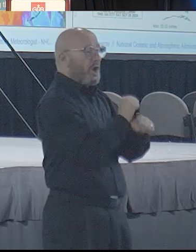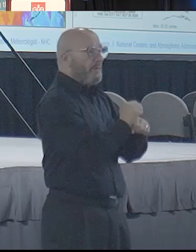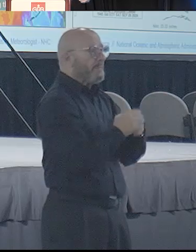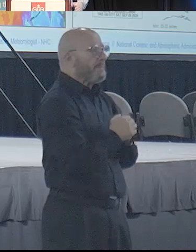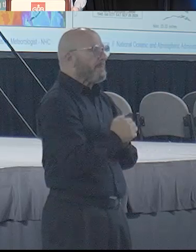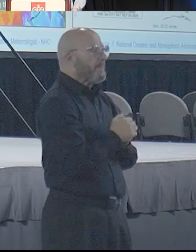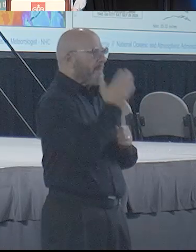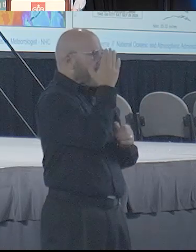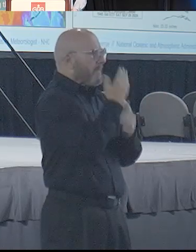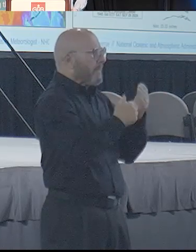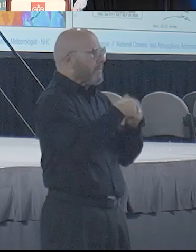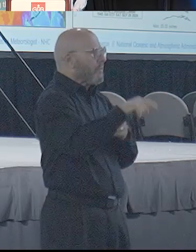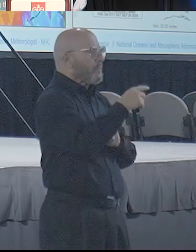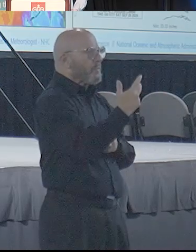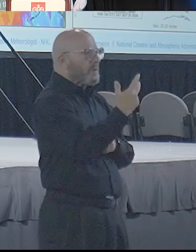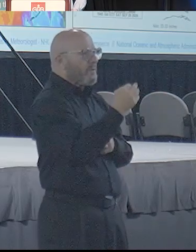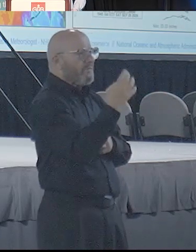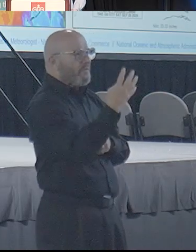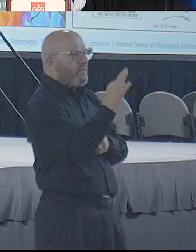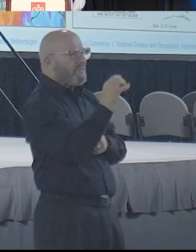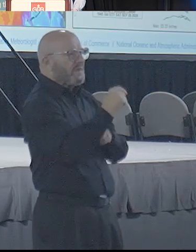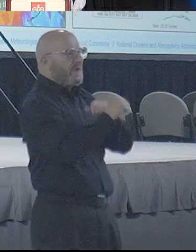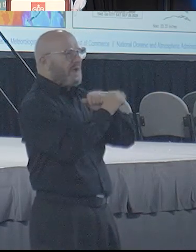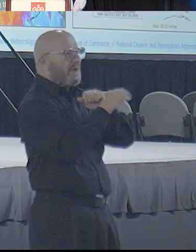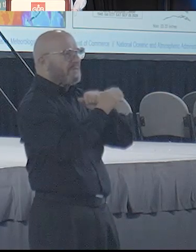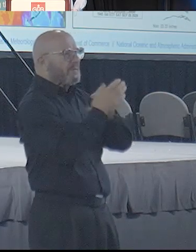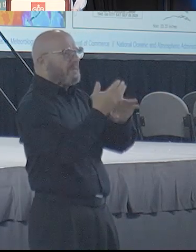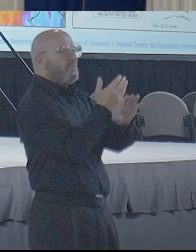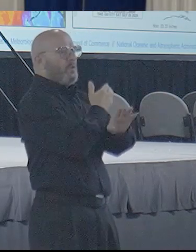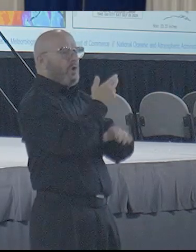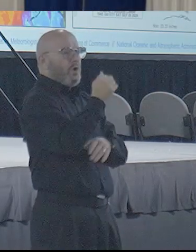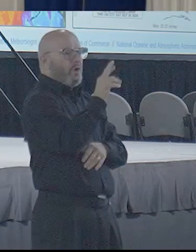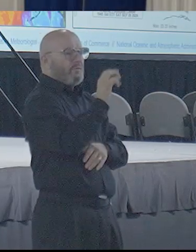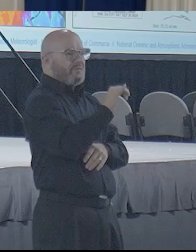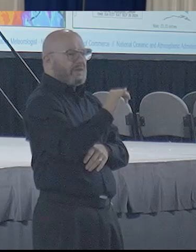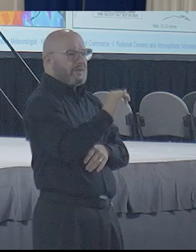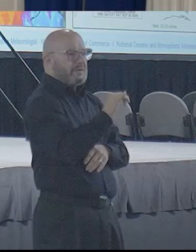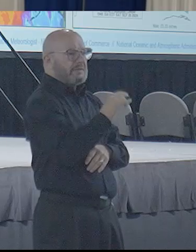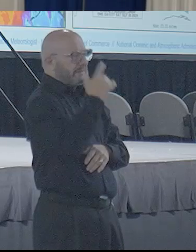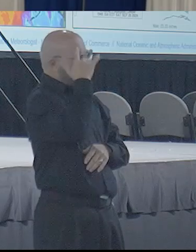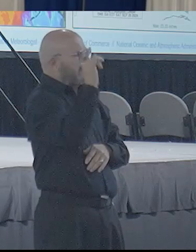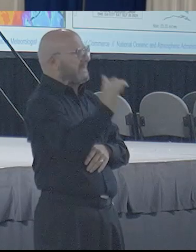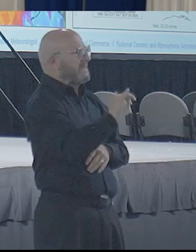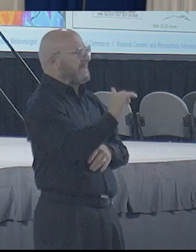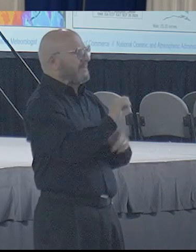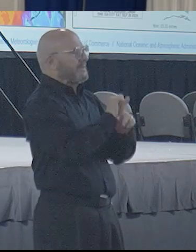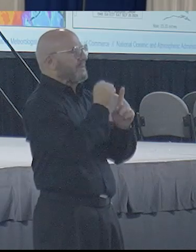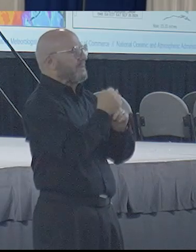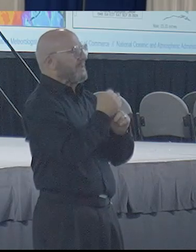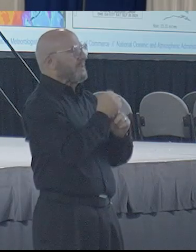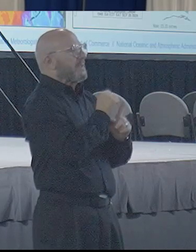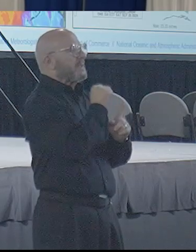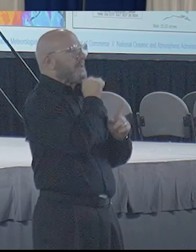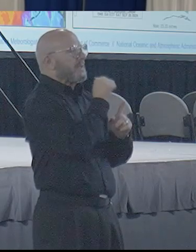I know some of y'all remember the 3 feet or 4 feet that was advertised of rainfall ahead of Harvey. Similar situation here, not quite the rainfall amounts,